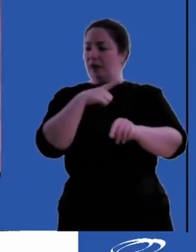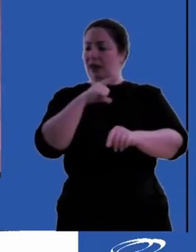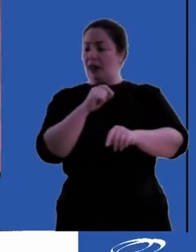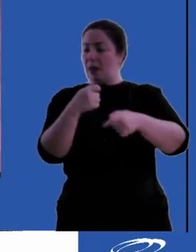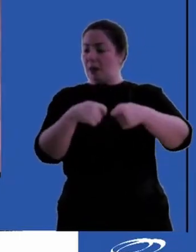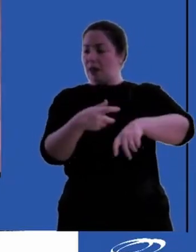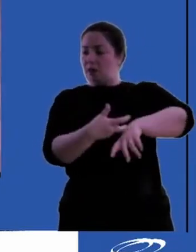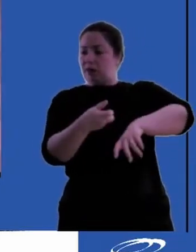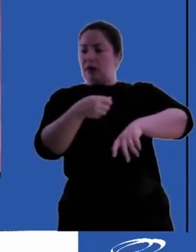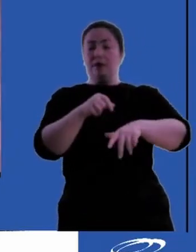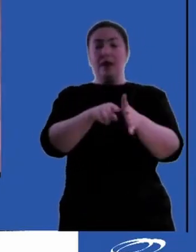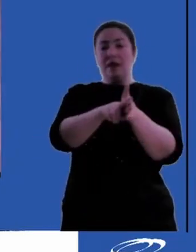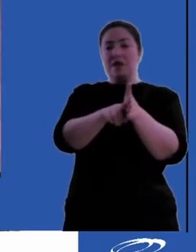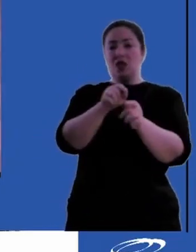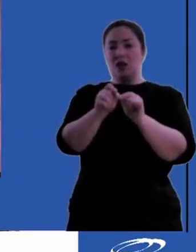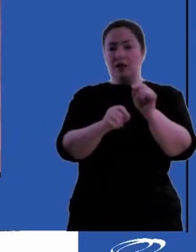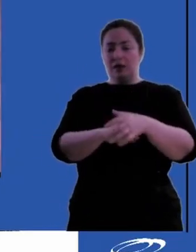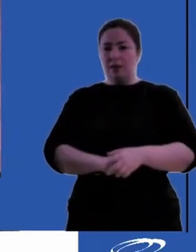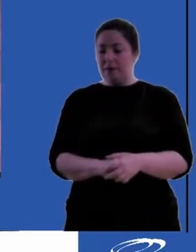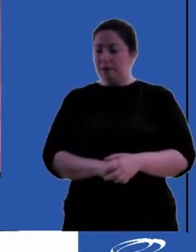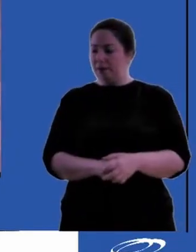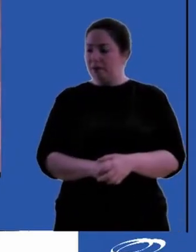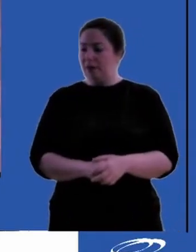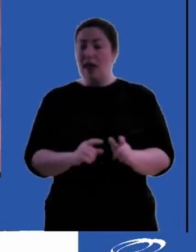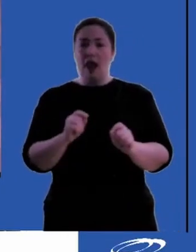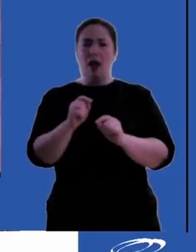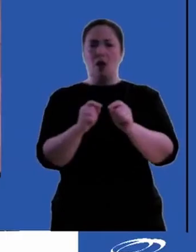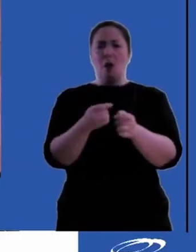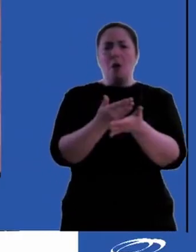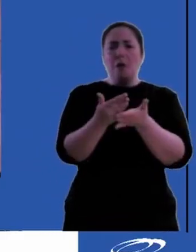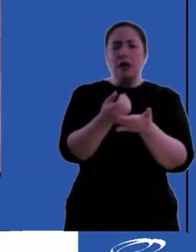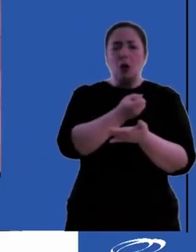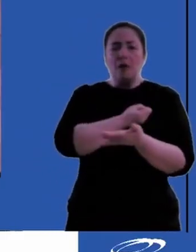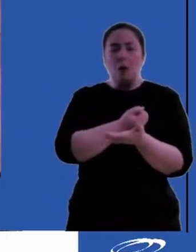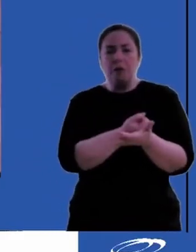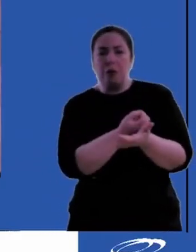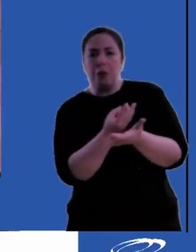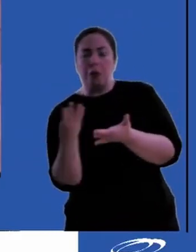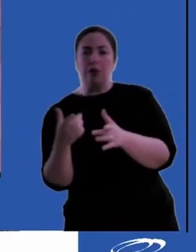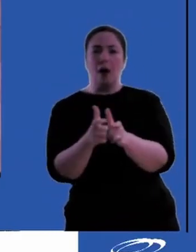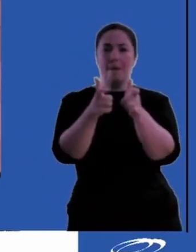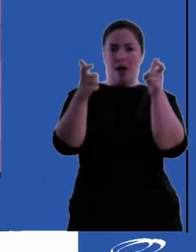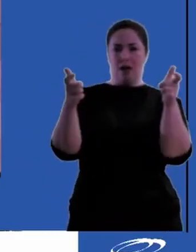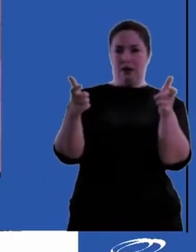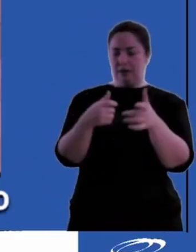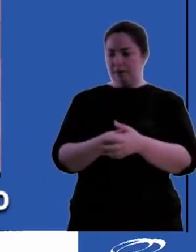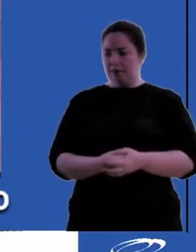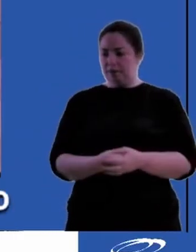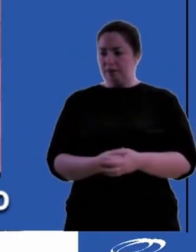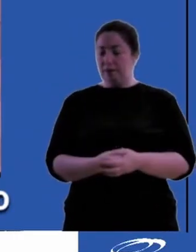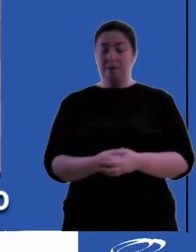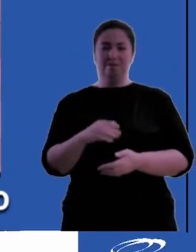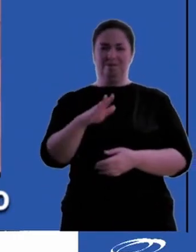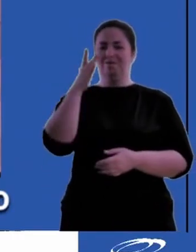adhering to that surface and growing in this biofilm state. And I think this is important